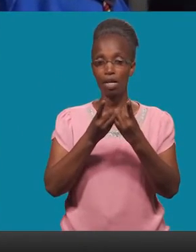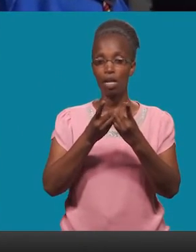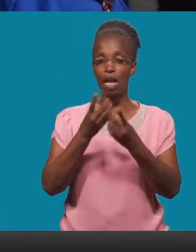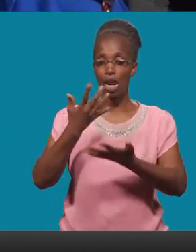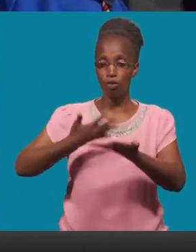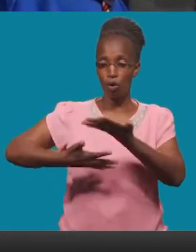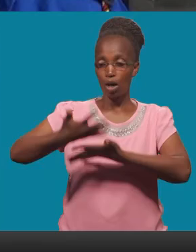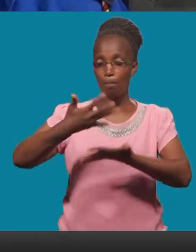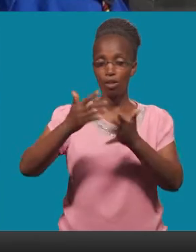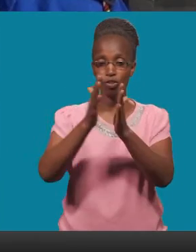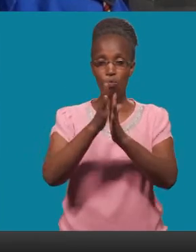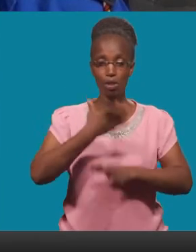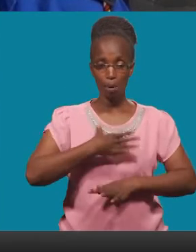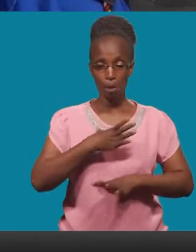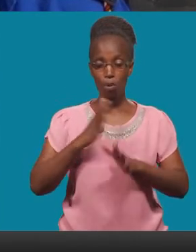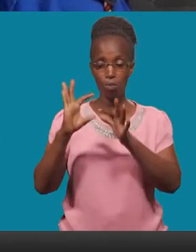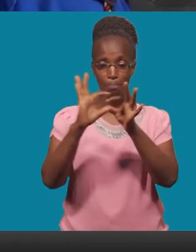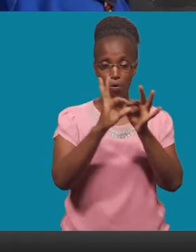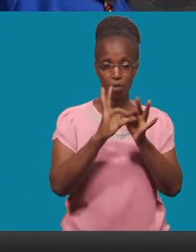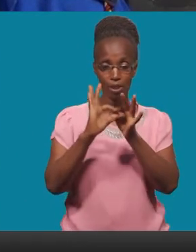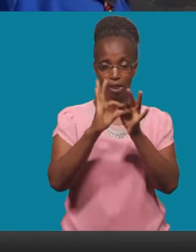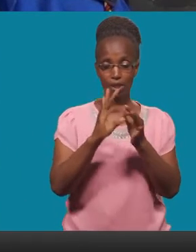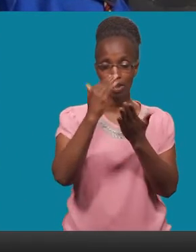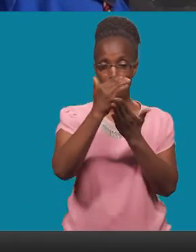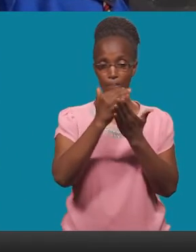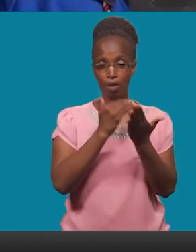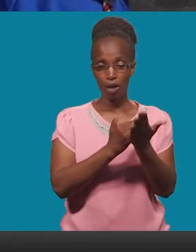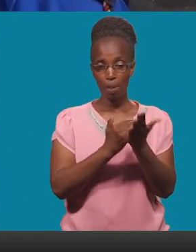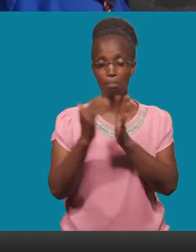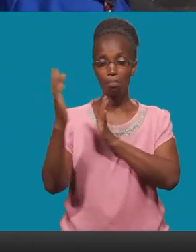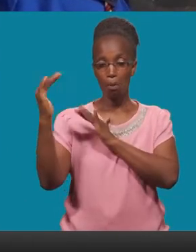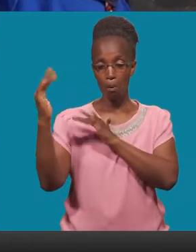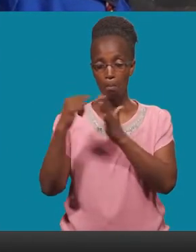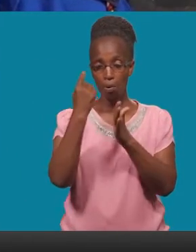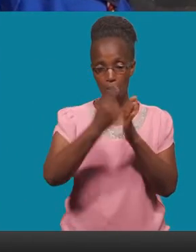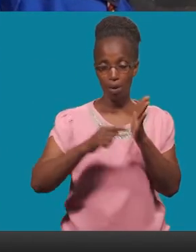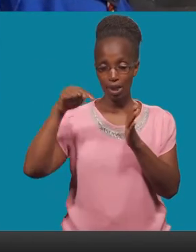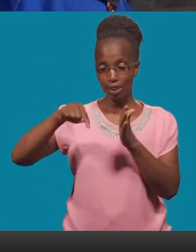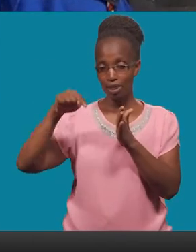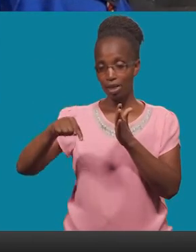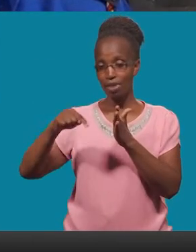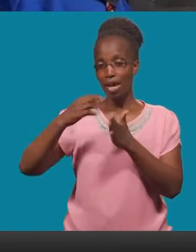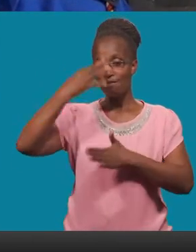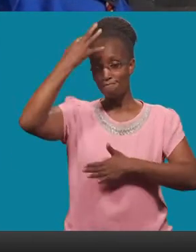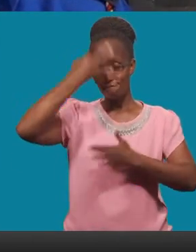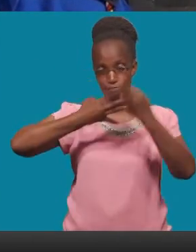the Ngao people, we have been coordinating this program. And we are hoping this phase three,